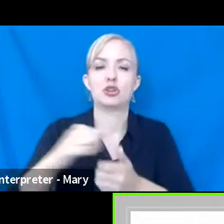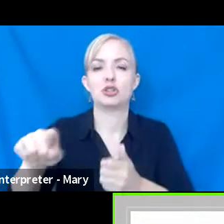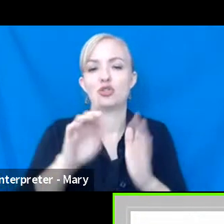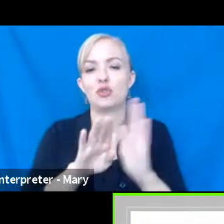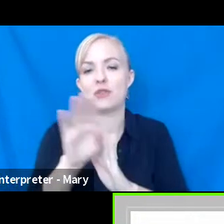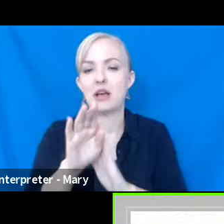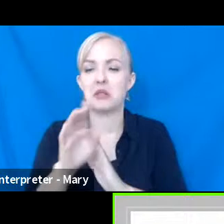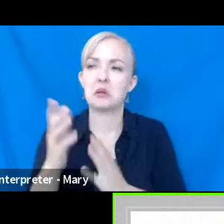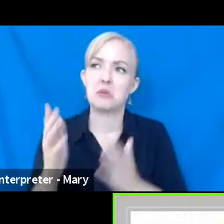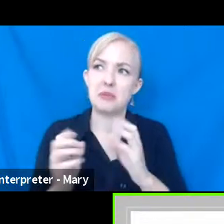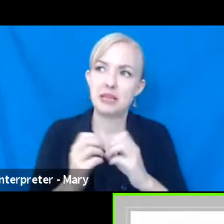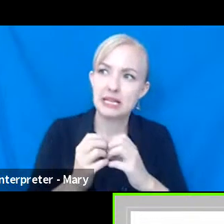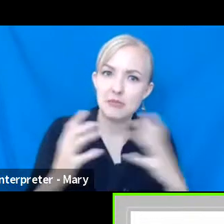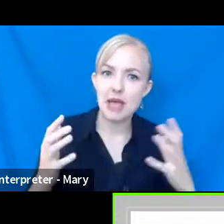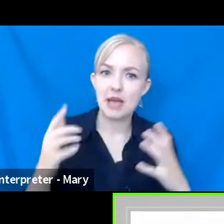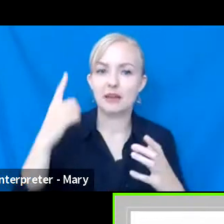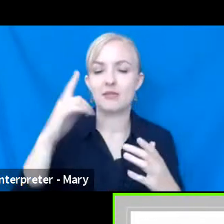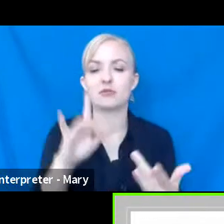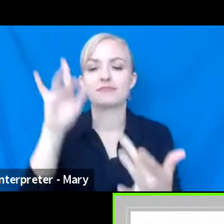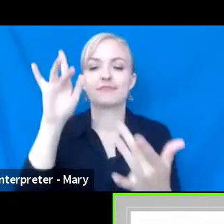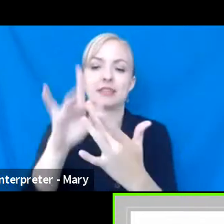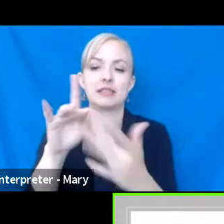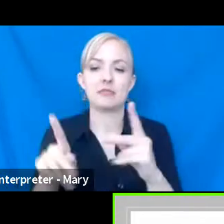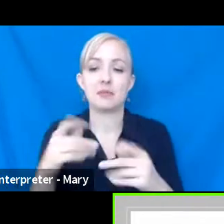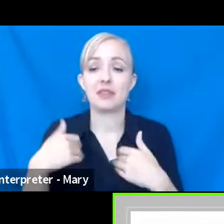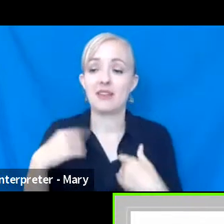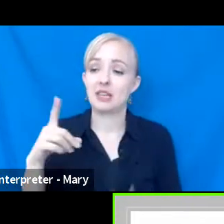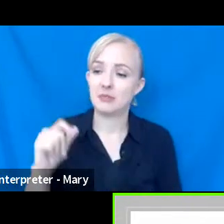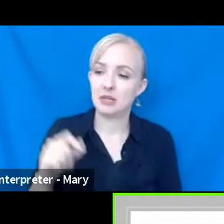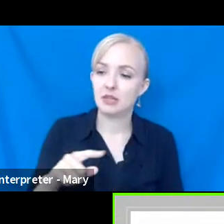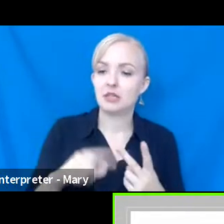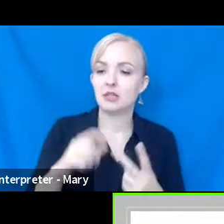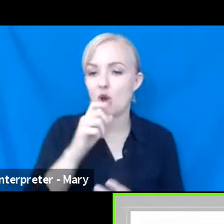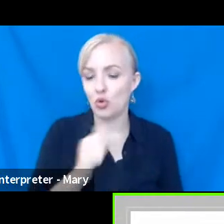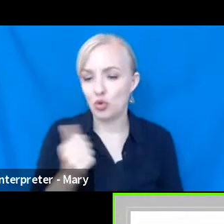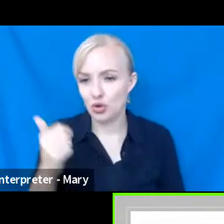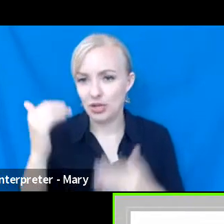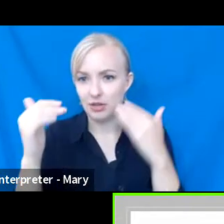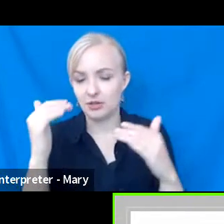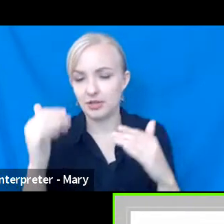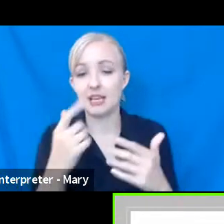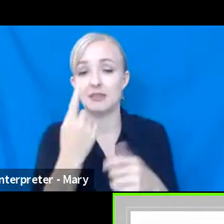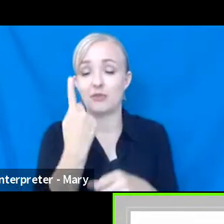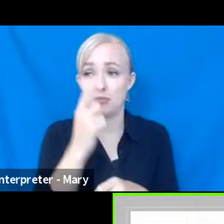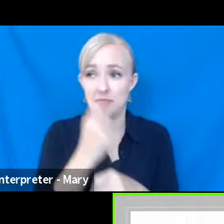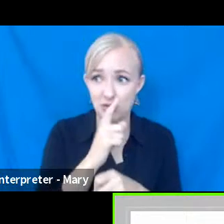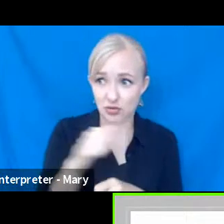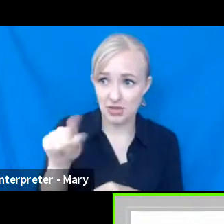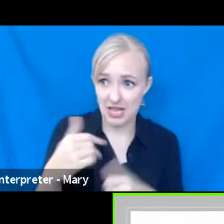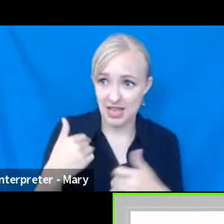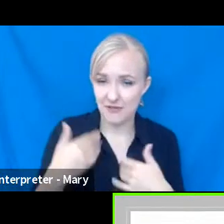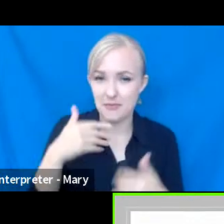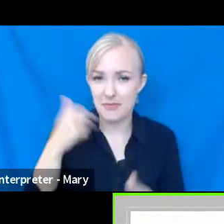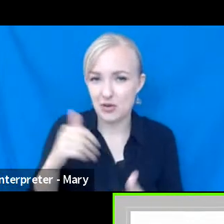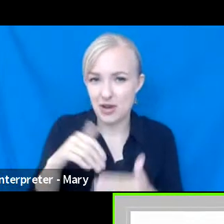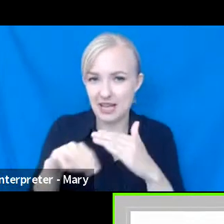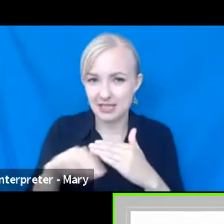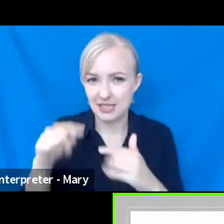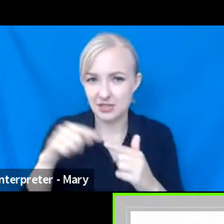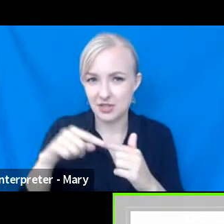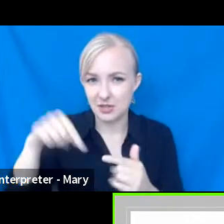expanded to really reach people with disabilities, older adults, and make sure they have better access to the emergency rental assistance